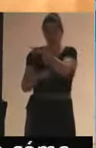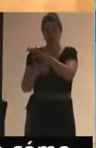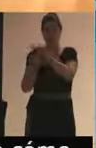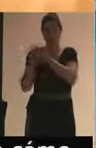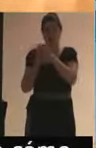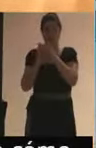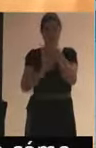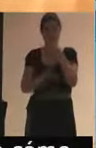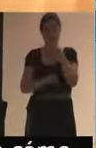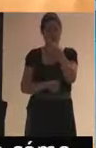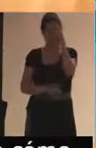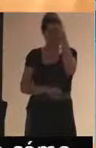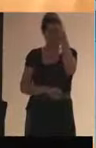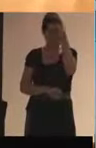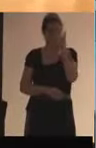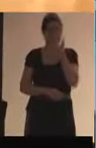this.